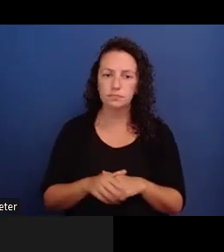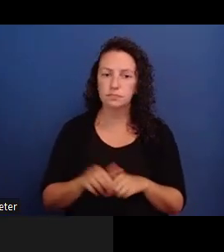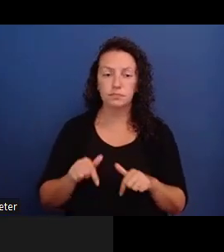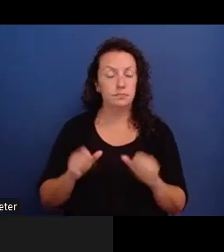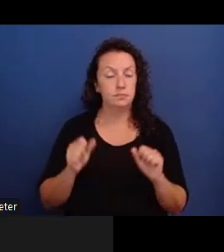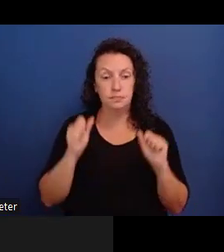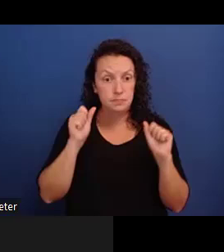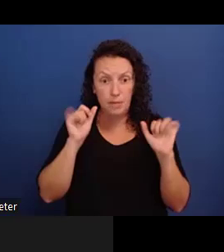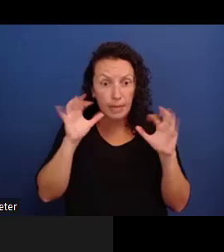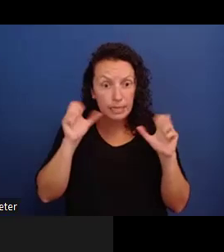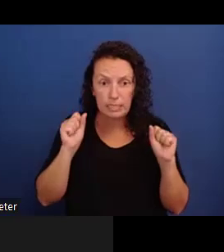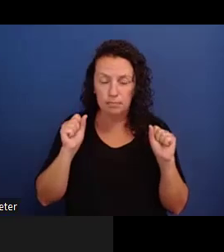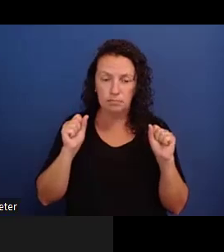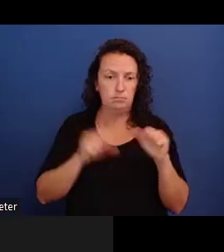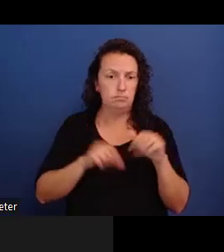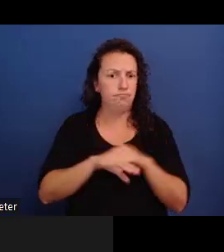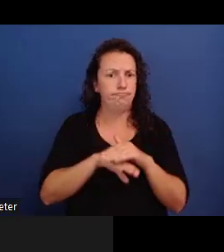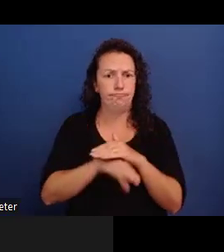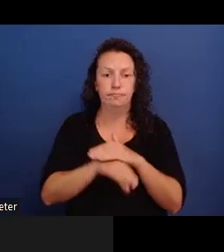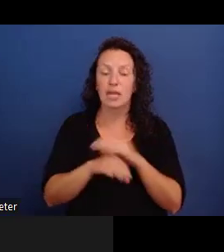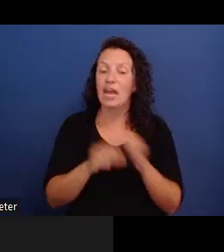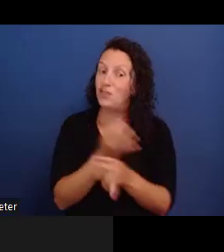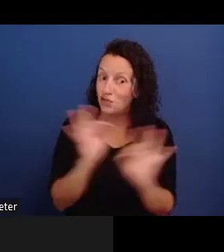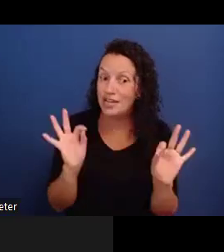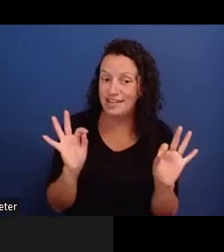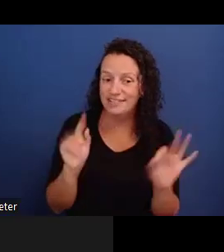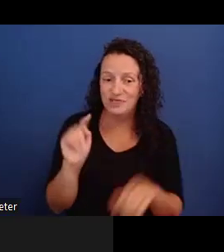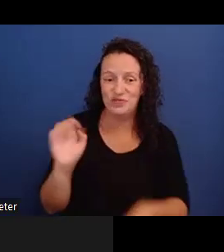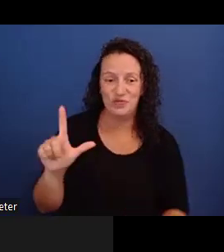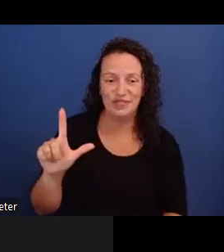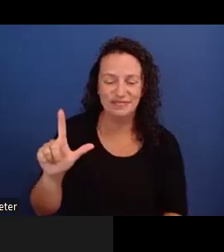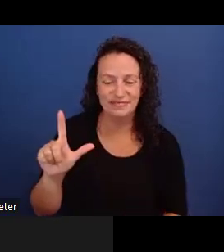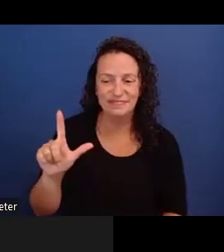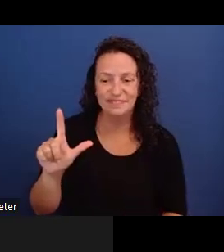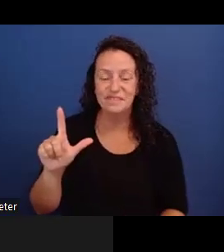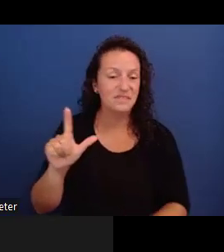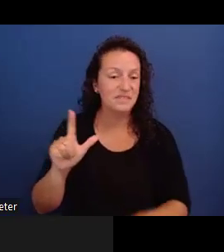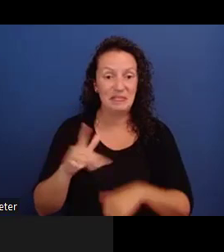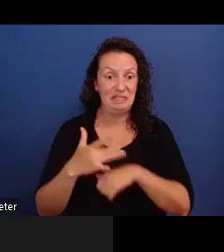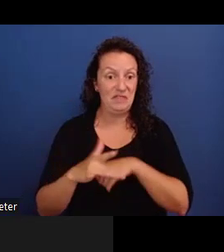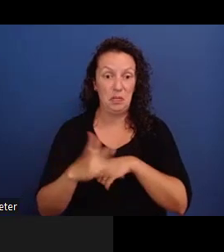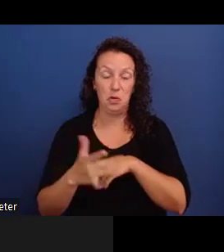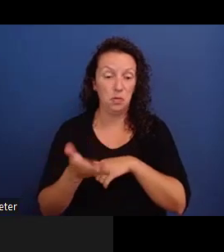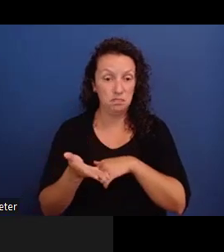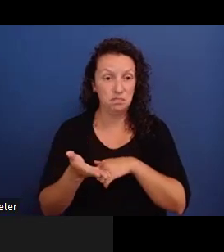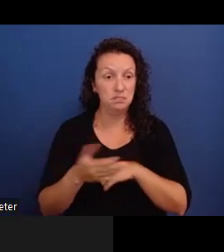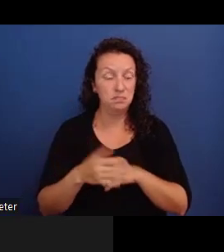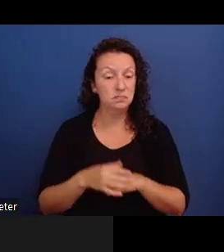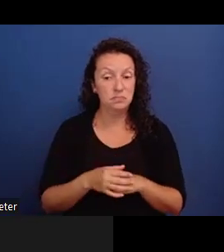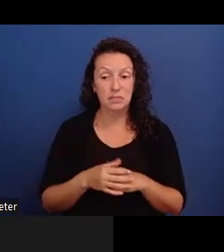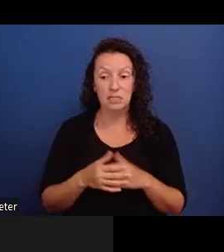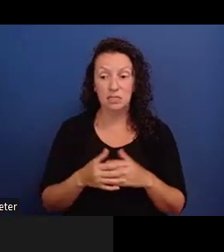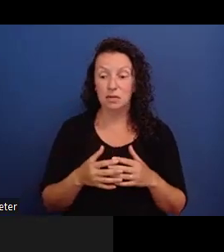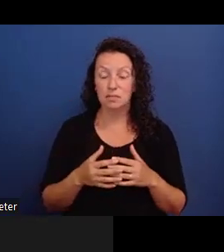amazing, accessible, and free tool that is available, that as a person who's looking for